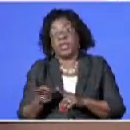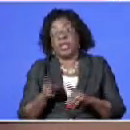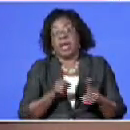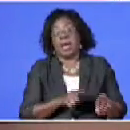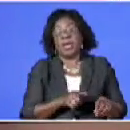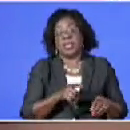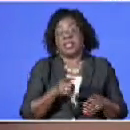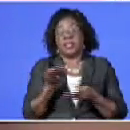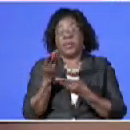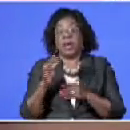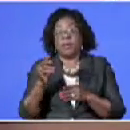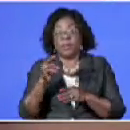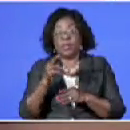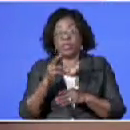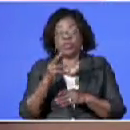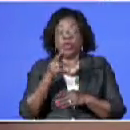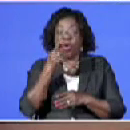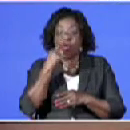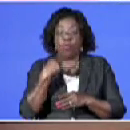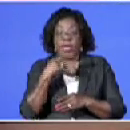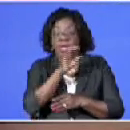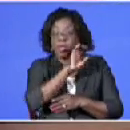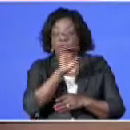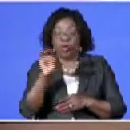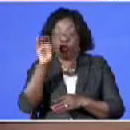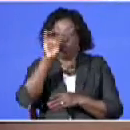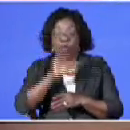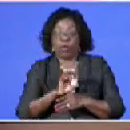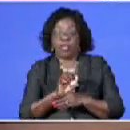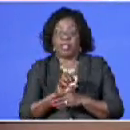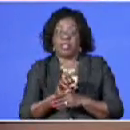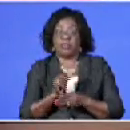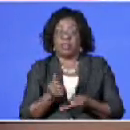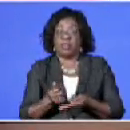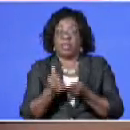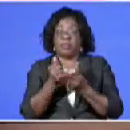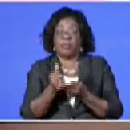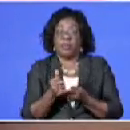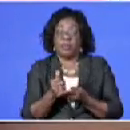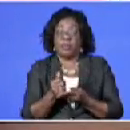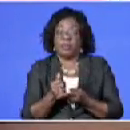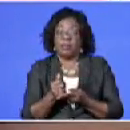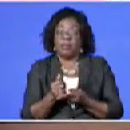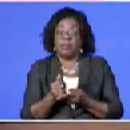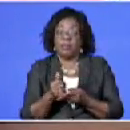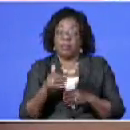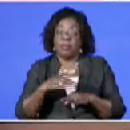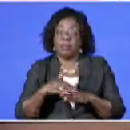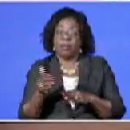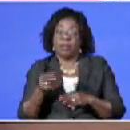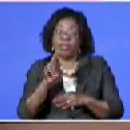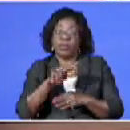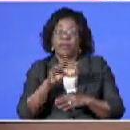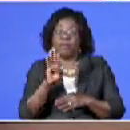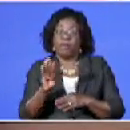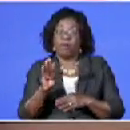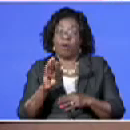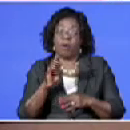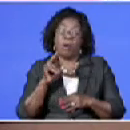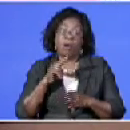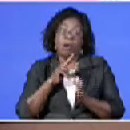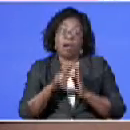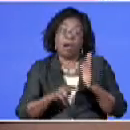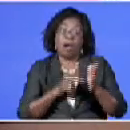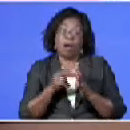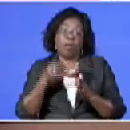with its Meals on Wheels program. Those disabled persons needing help can call the 24-hour hotline at